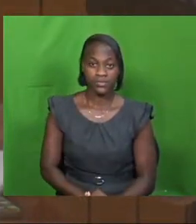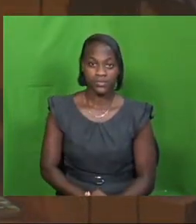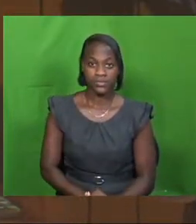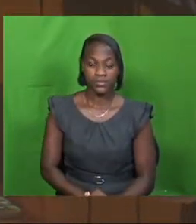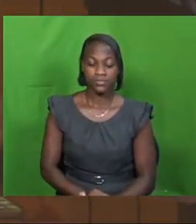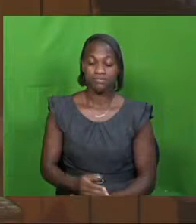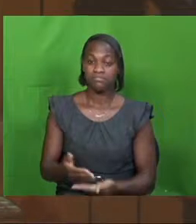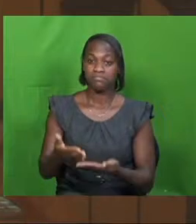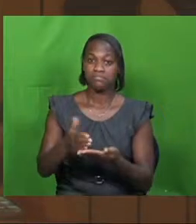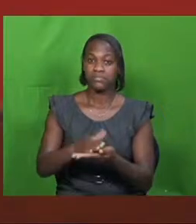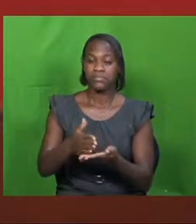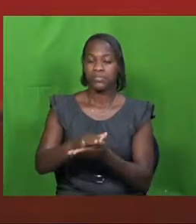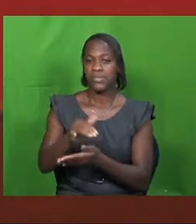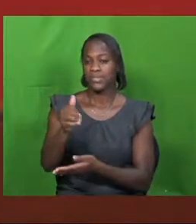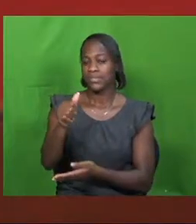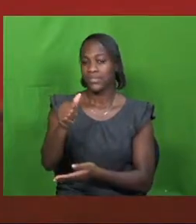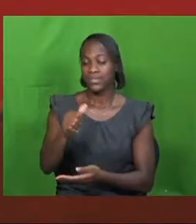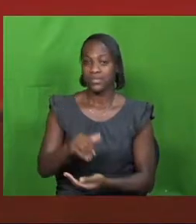page 10,